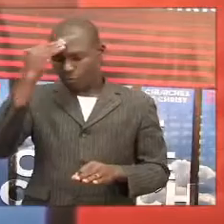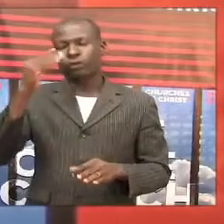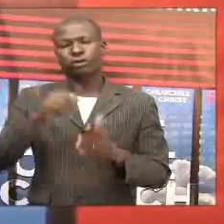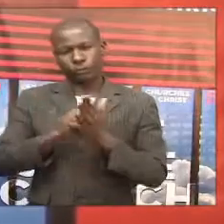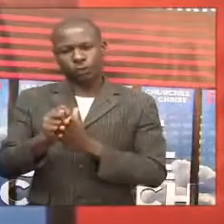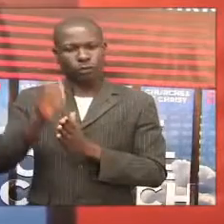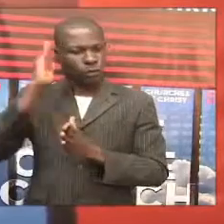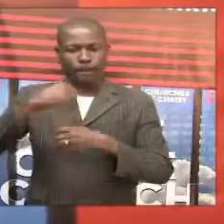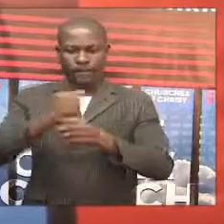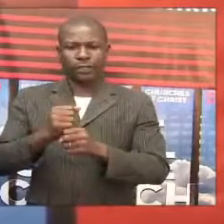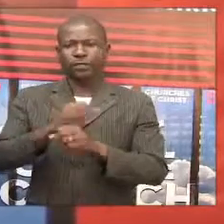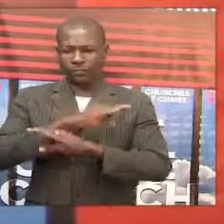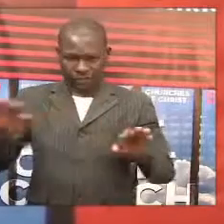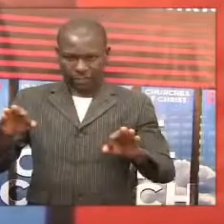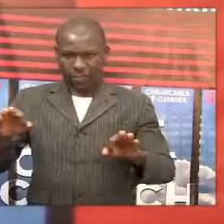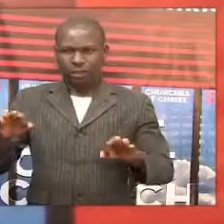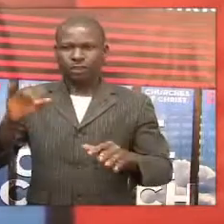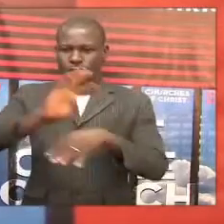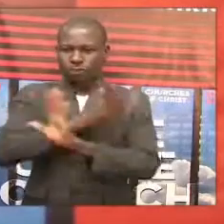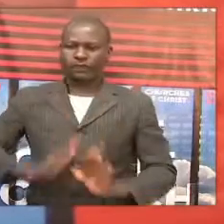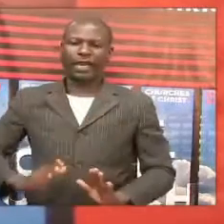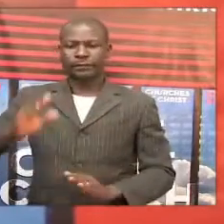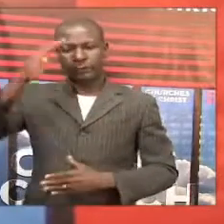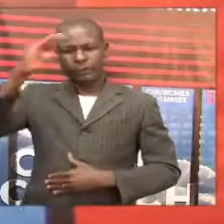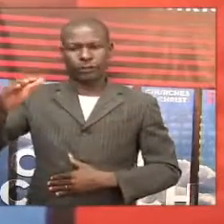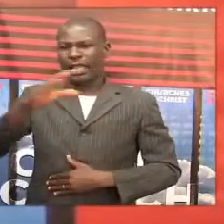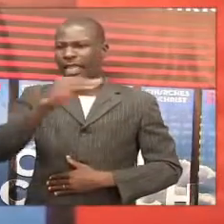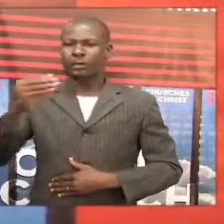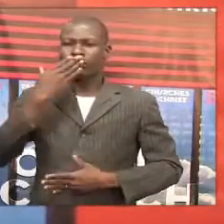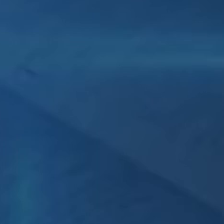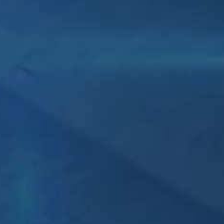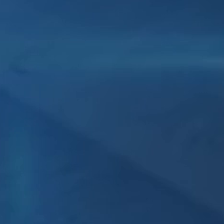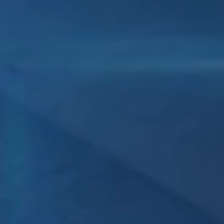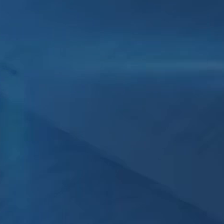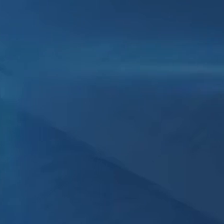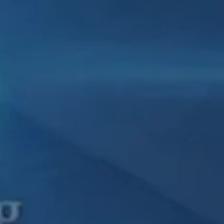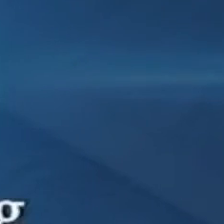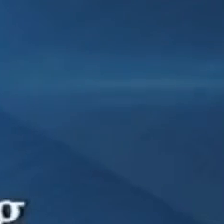The churches of Christ salute you and good morning. God richly bless you. Bye bye.